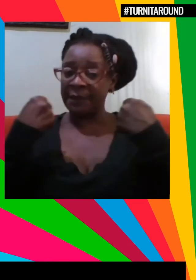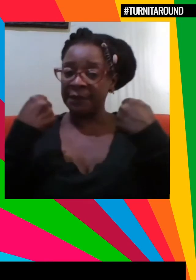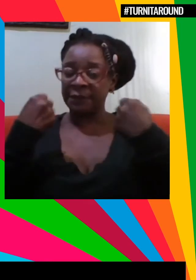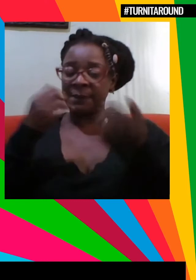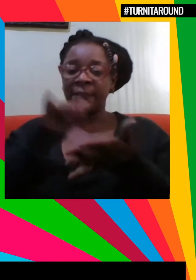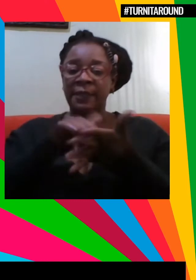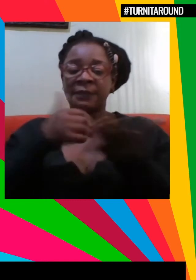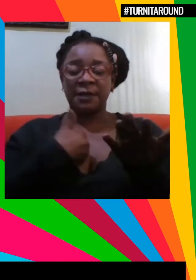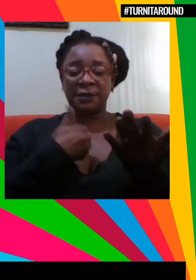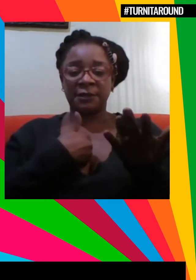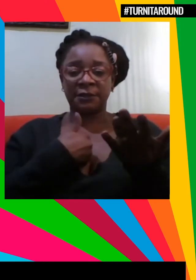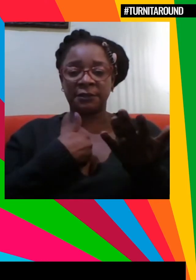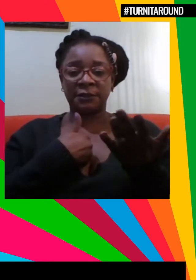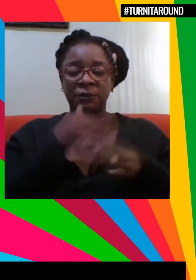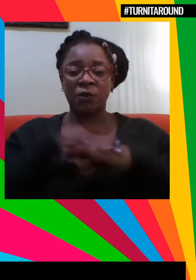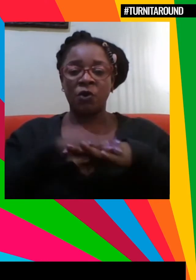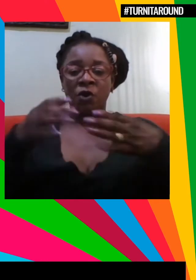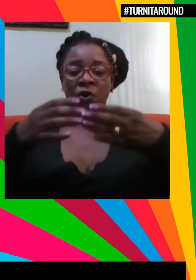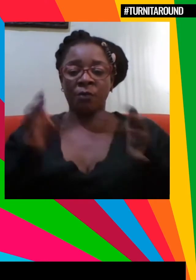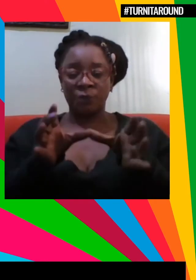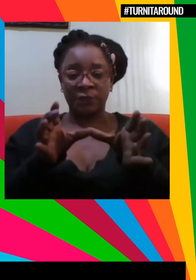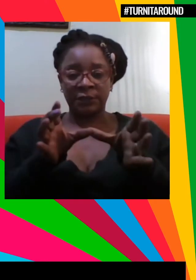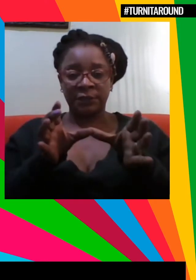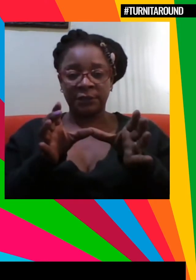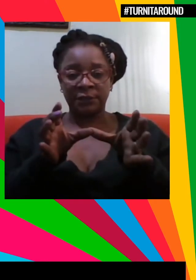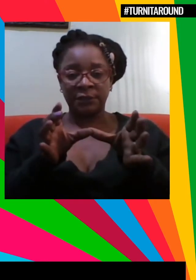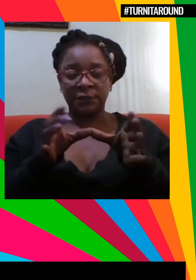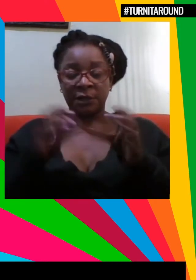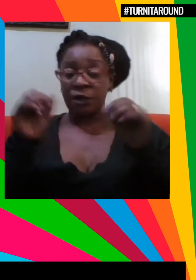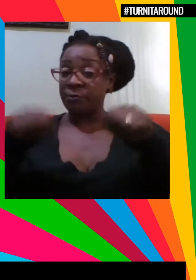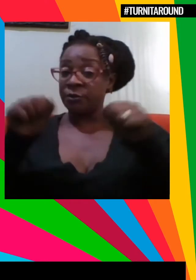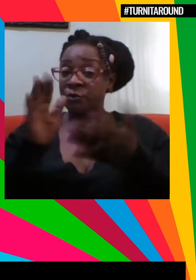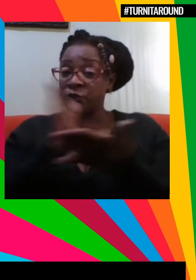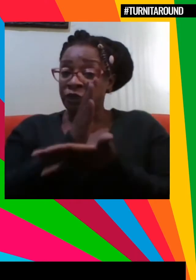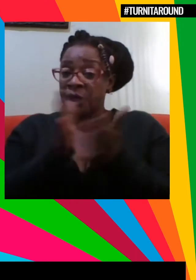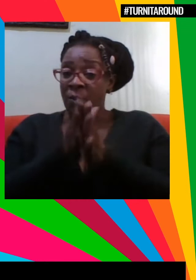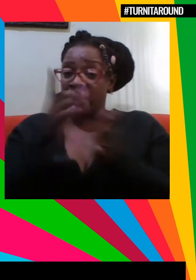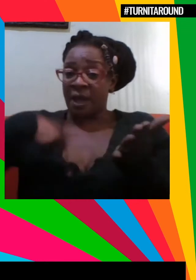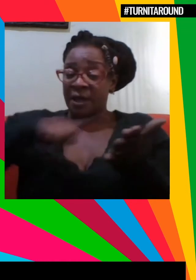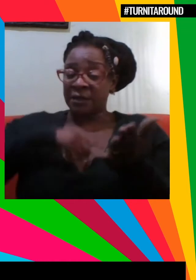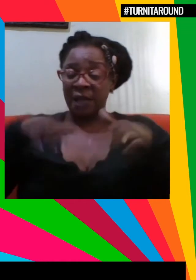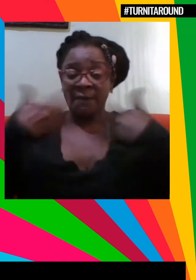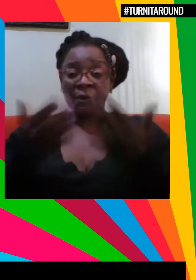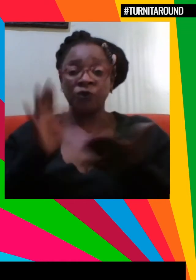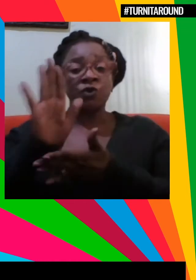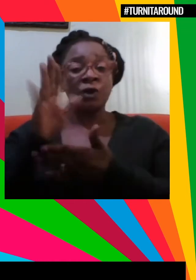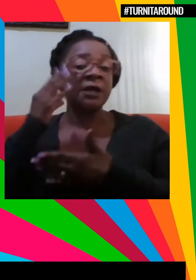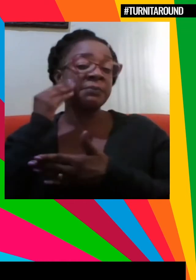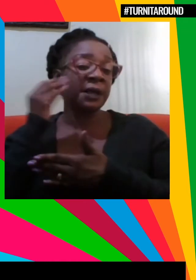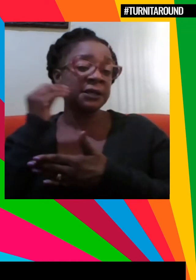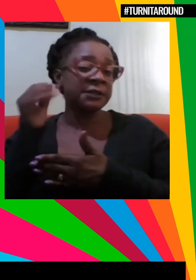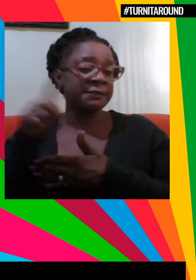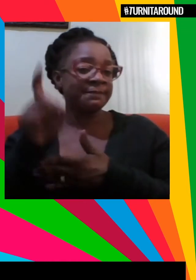on communities and livelihoods. Can you share with us a bit about your experience in Haiti?